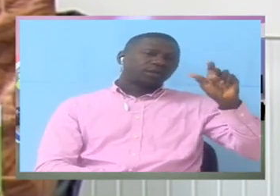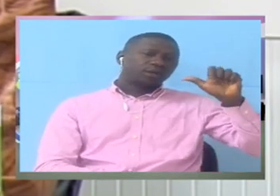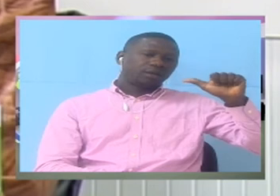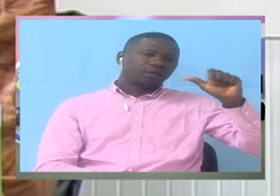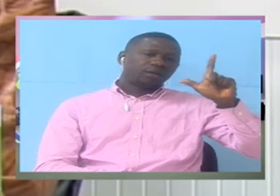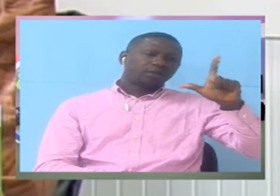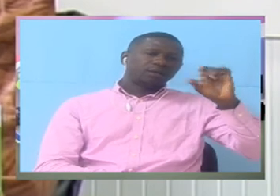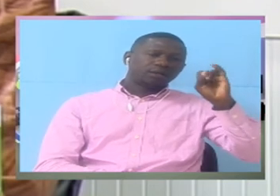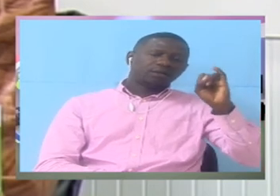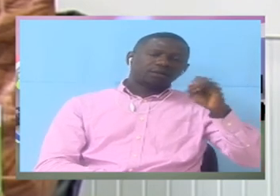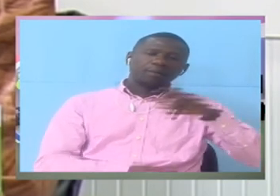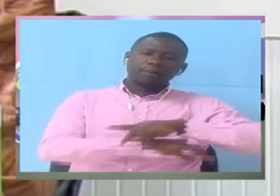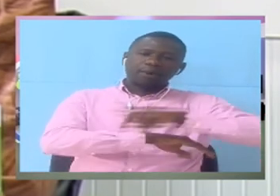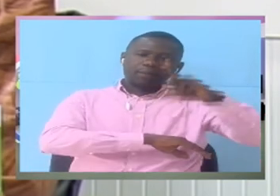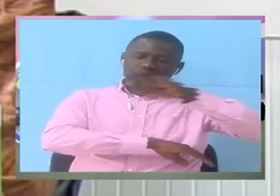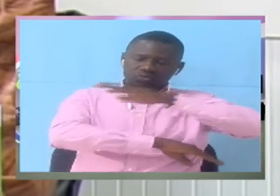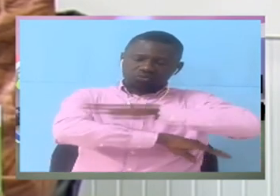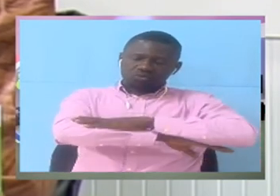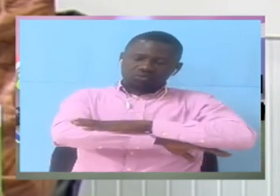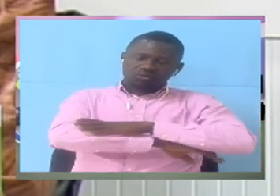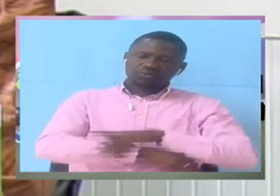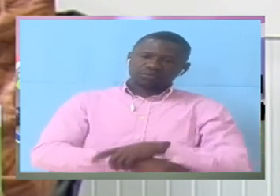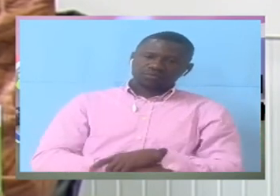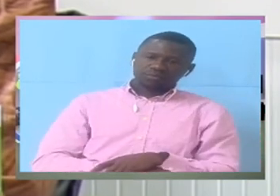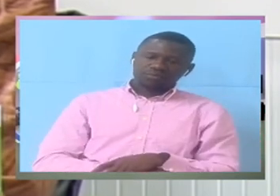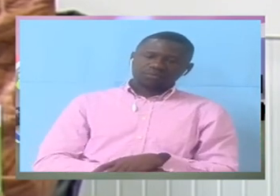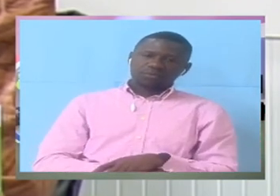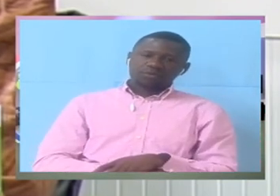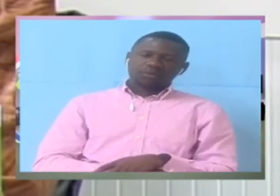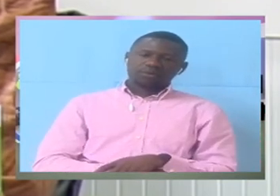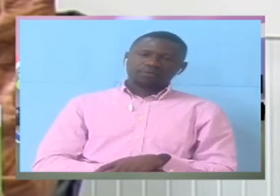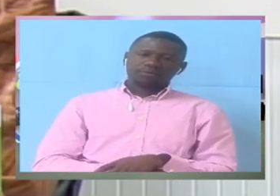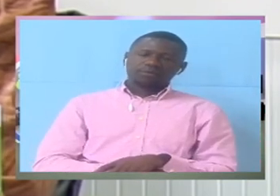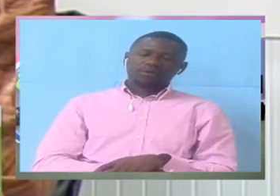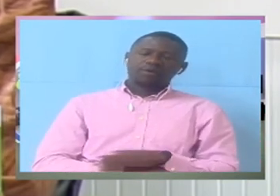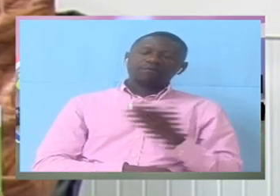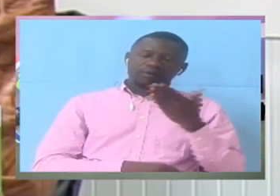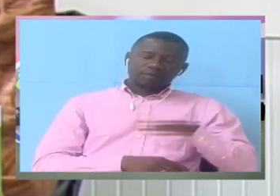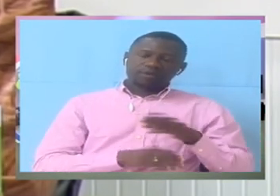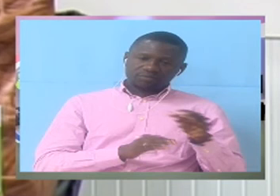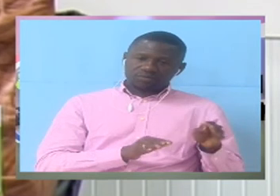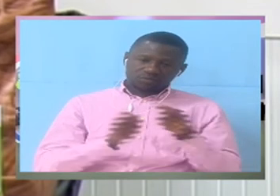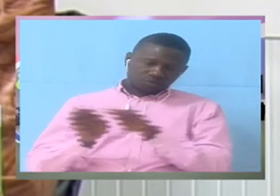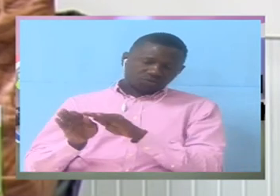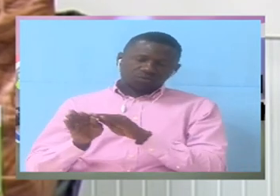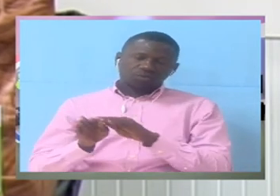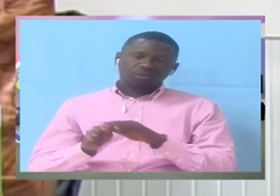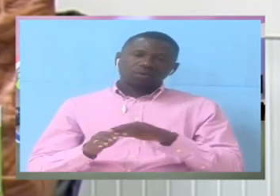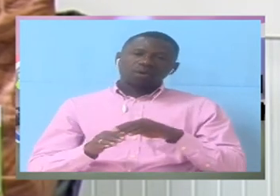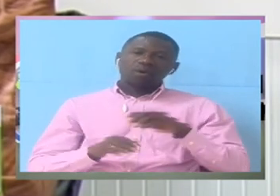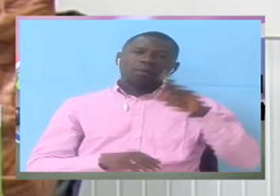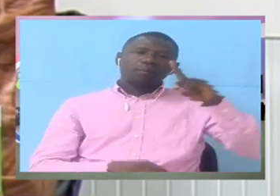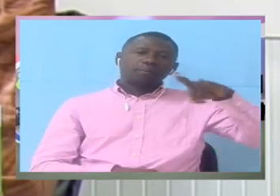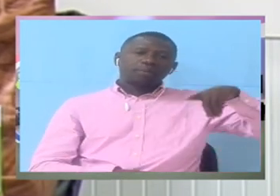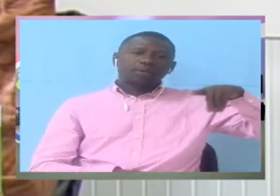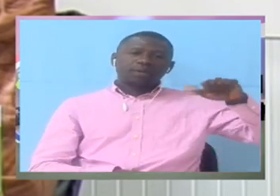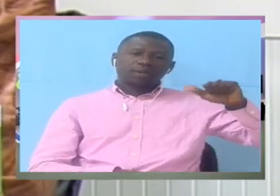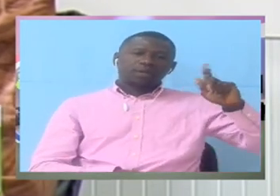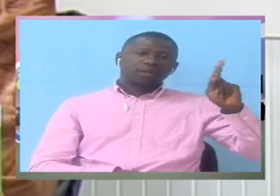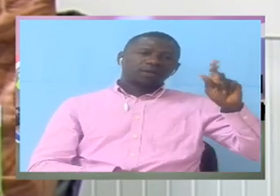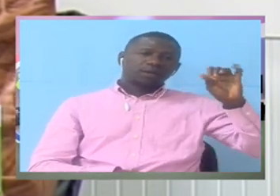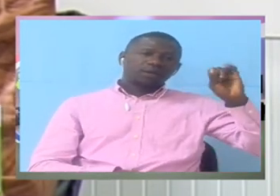Proceed. Ko jena tata par Pakalinding secondary technical school. From there I went to the Pakalinding secondary technical